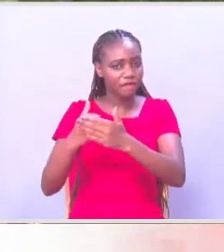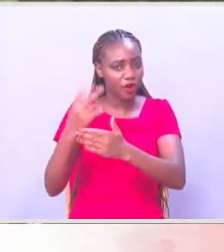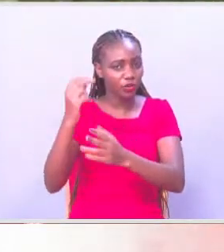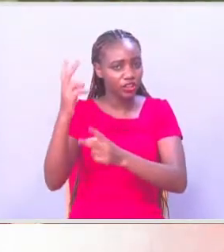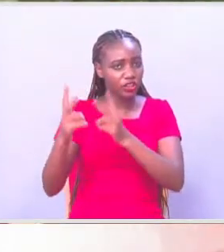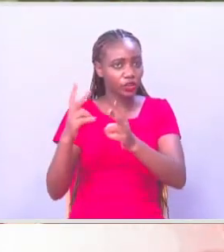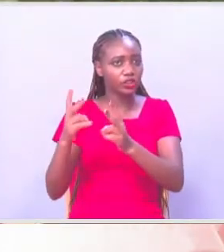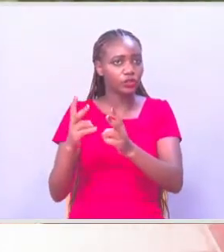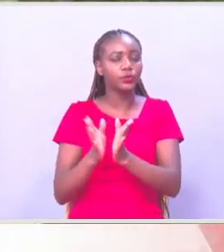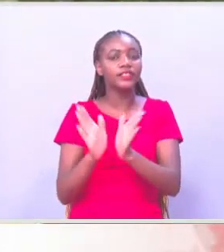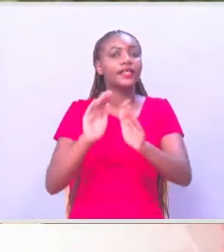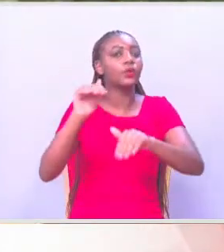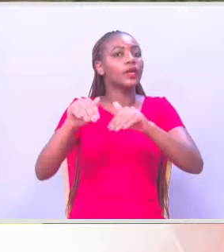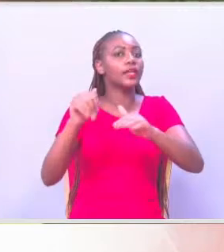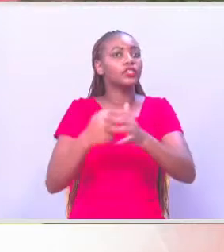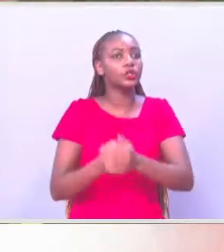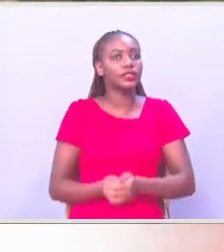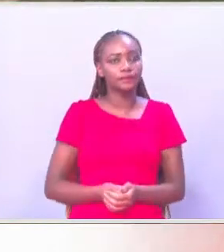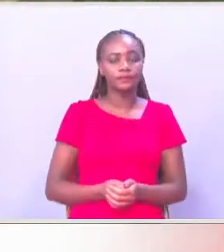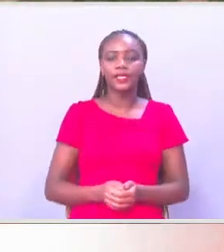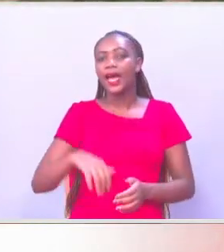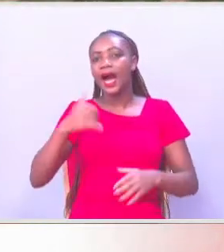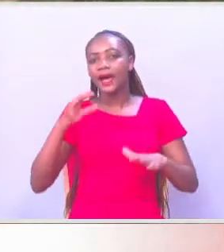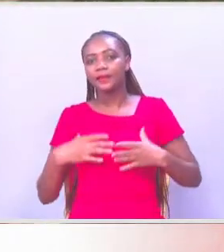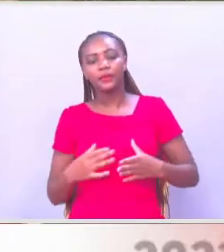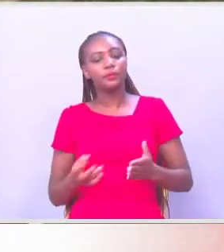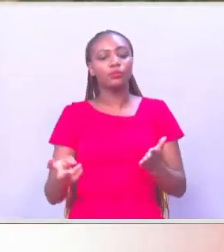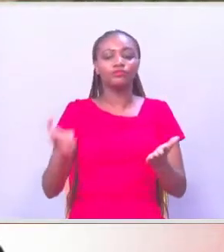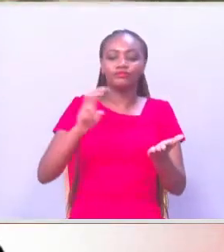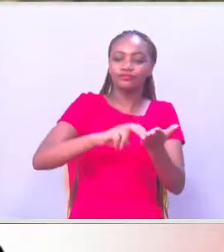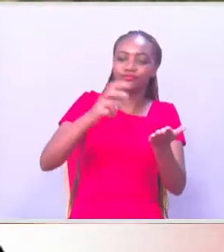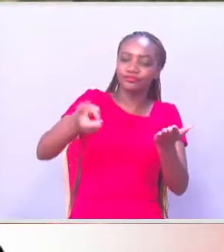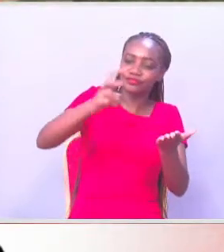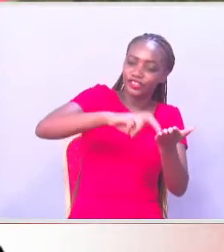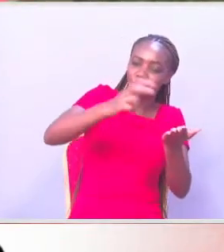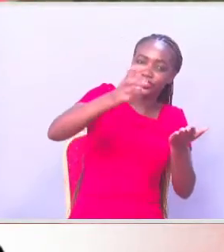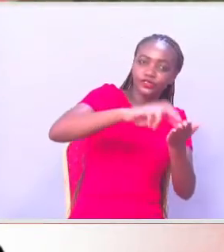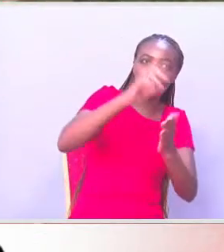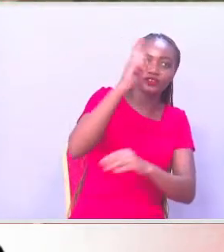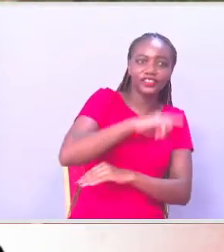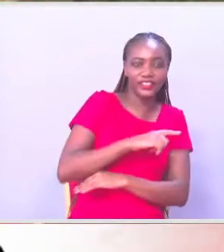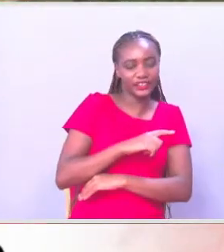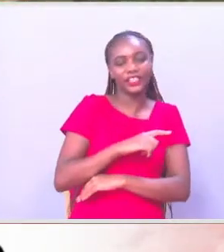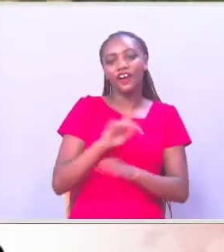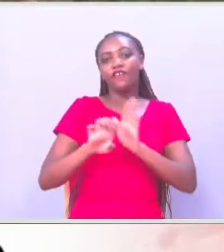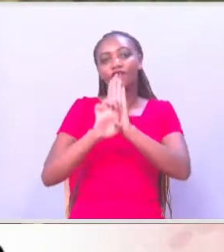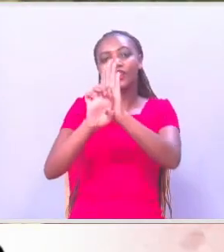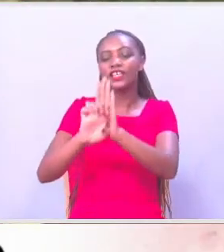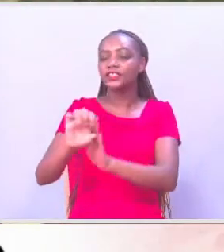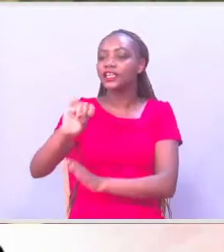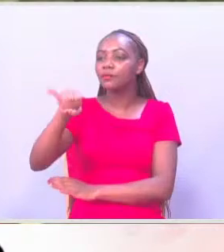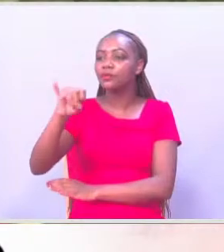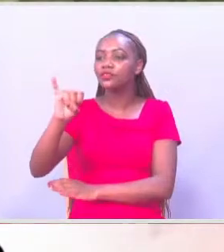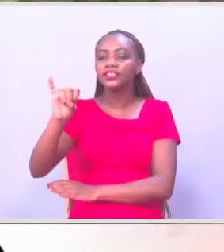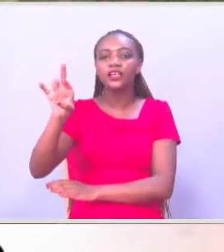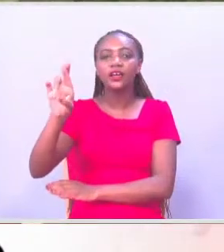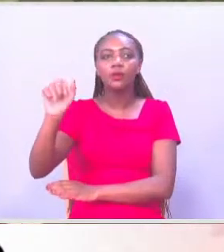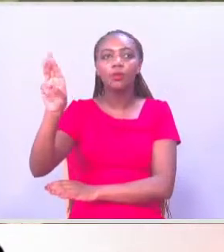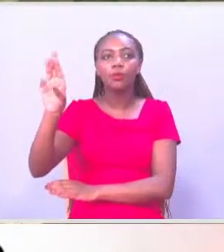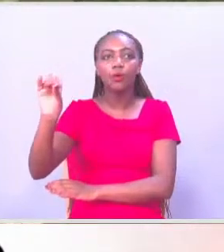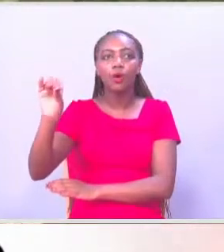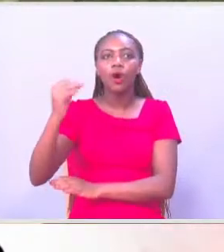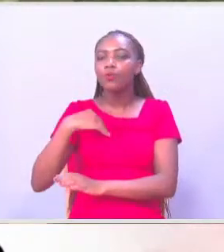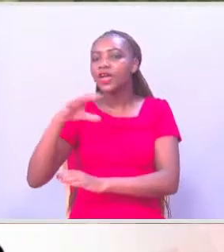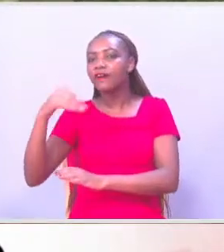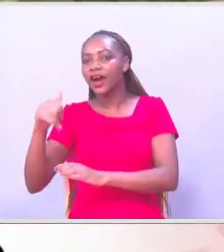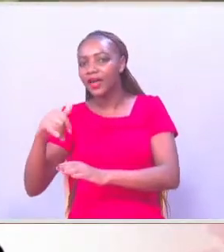Wengine wameanza kuingia that umbrella. Jirongo na chama chake ameingia. Na iko wengi wengine bado sasa